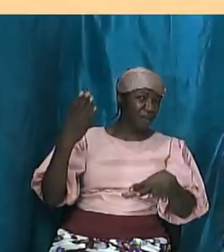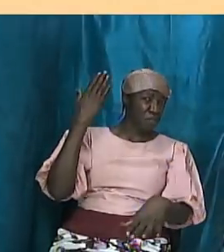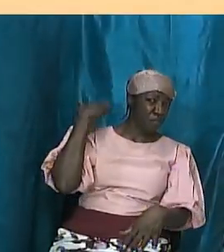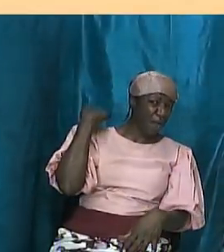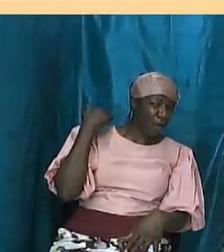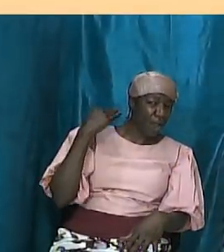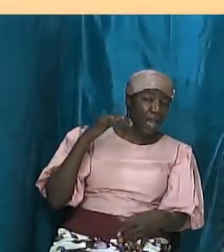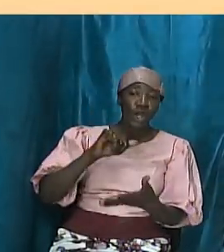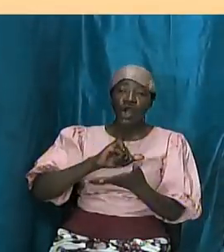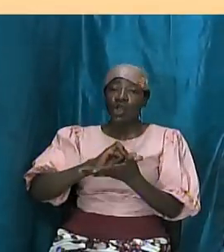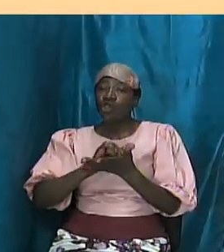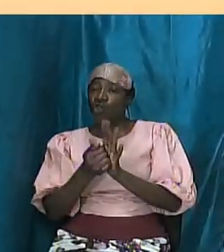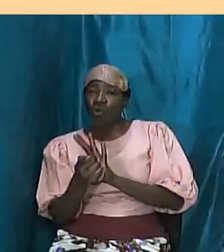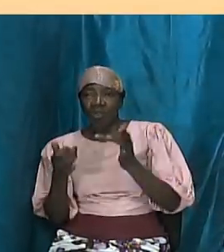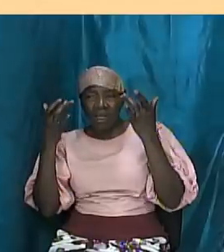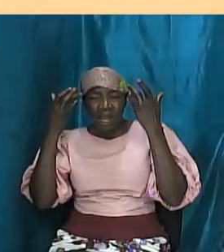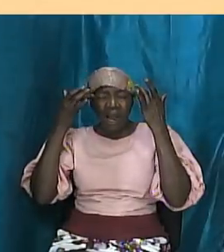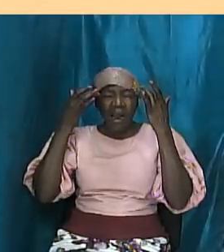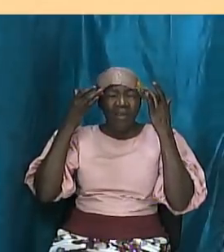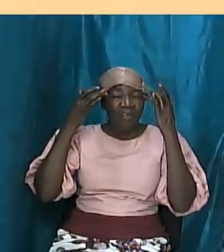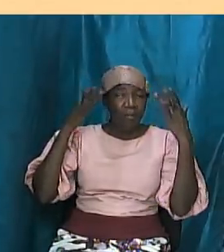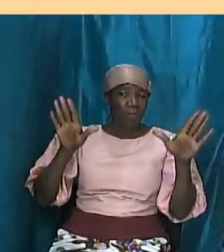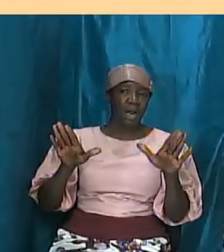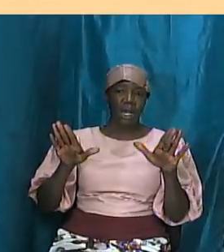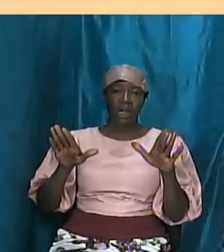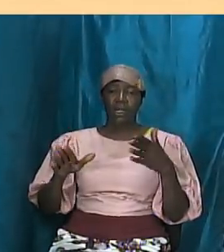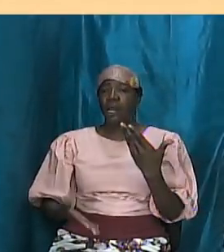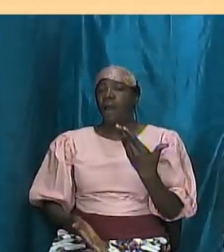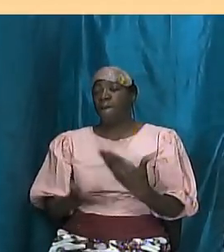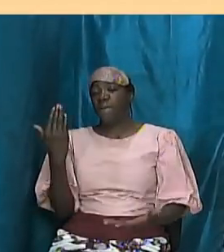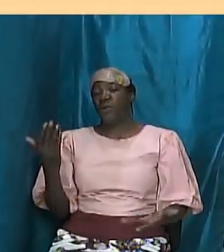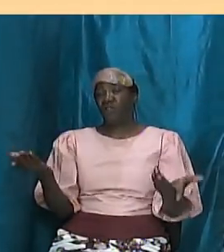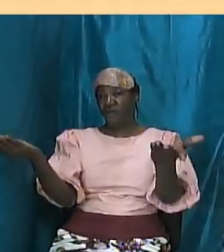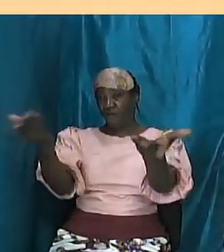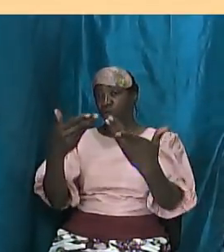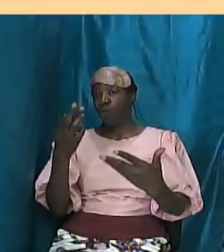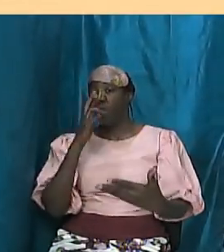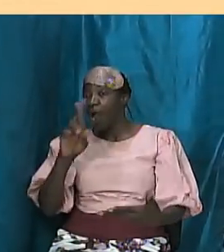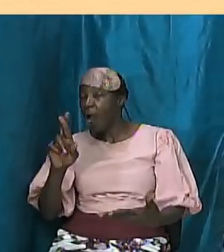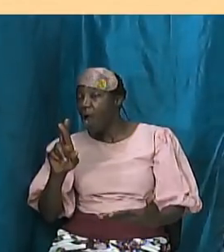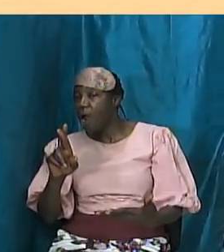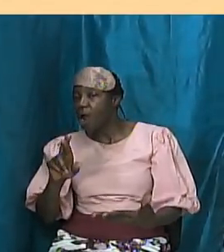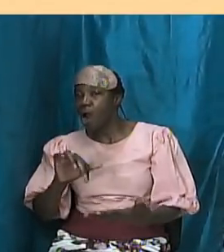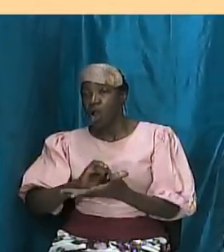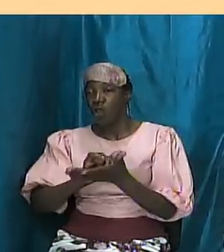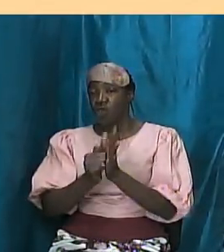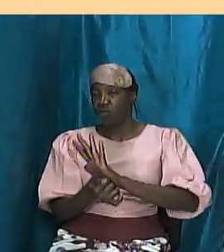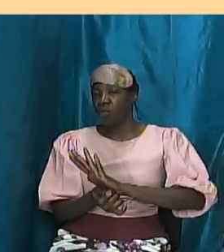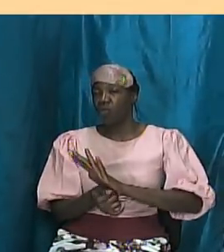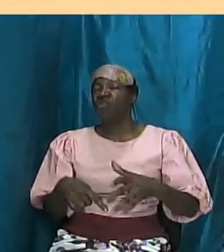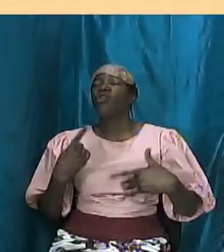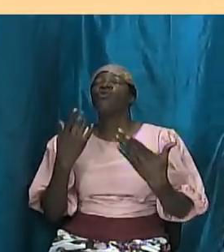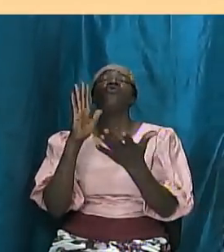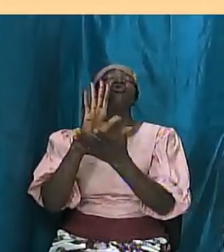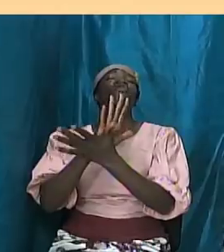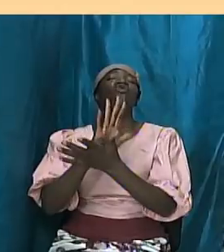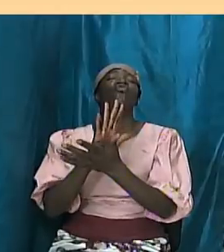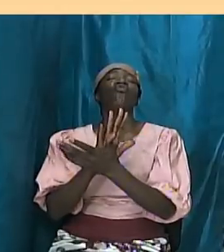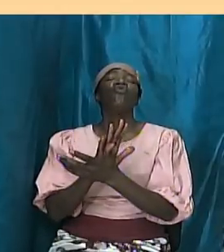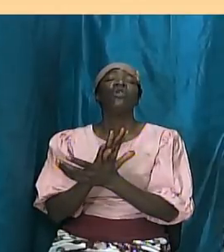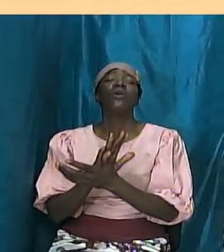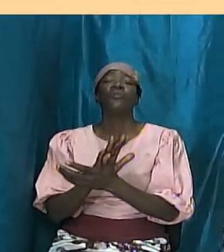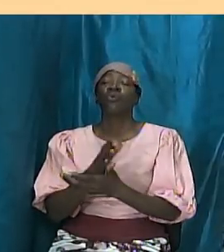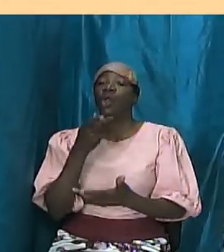are intelligent, and most of us are, those that are schooled, and most of us